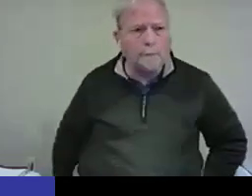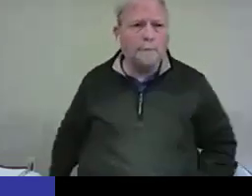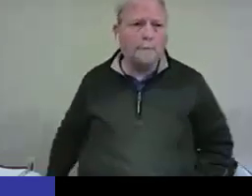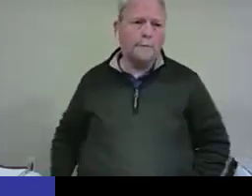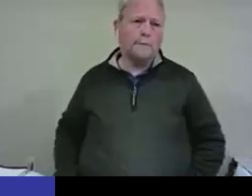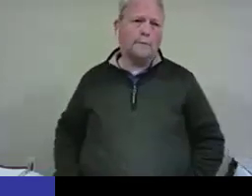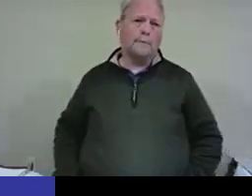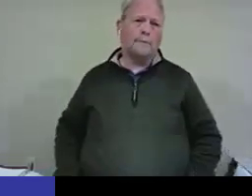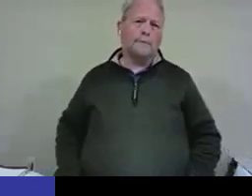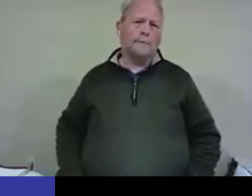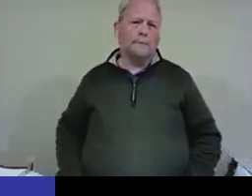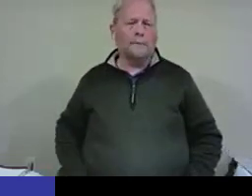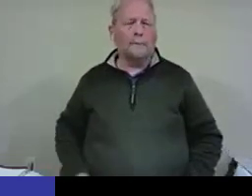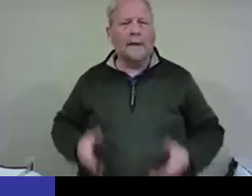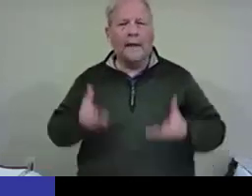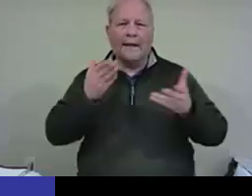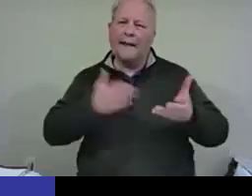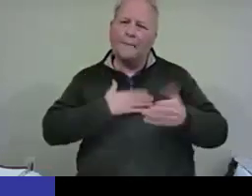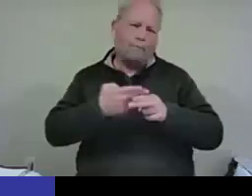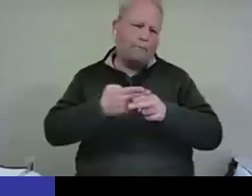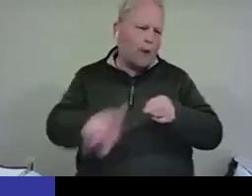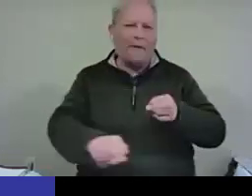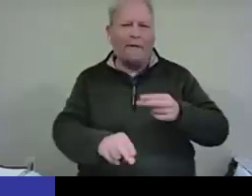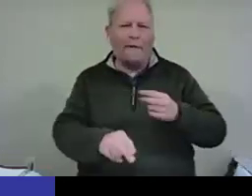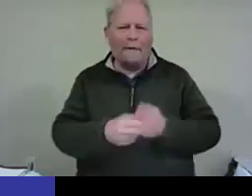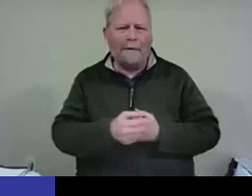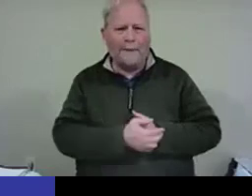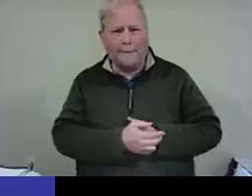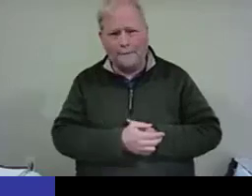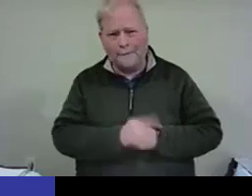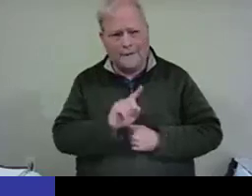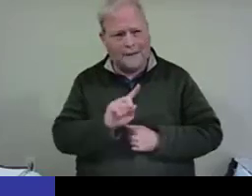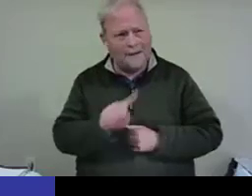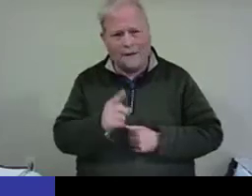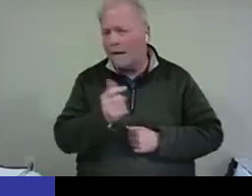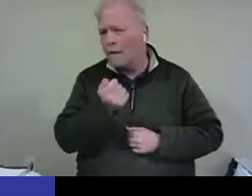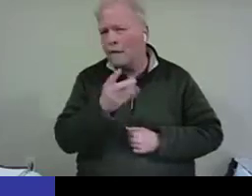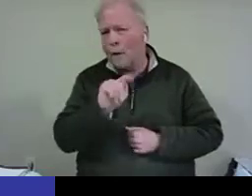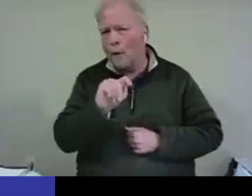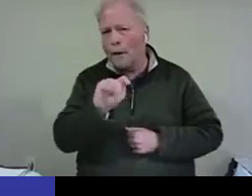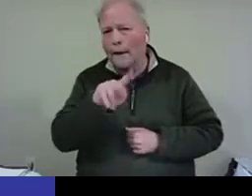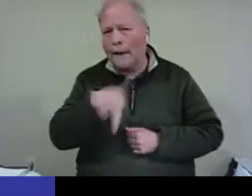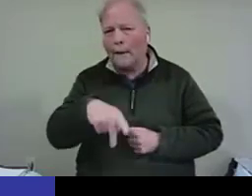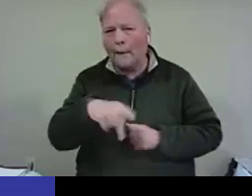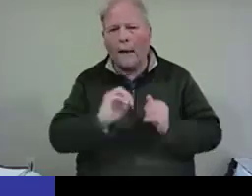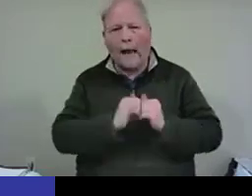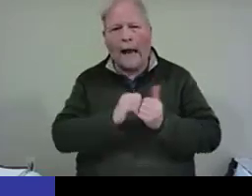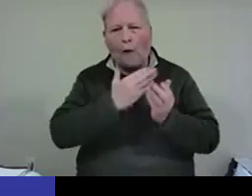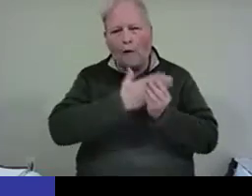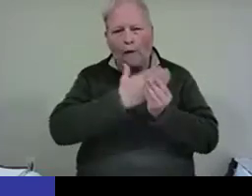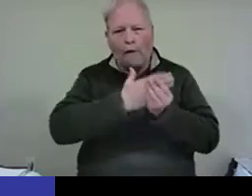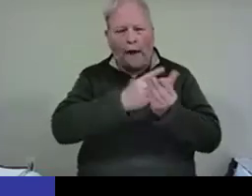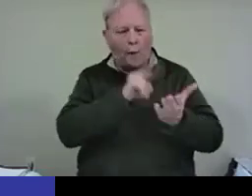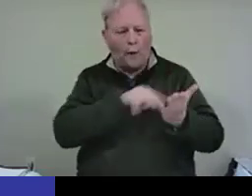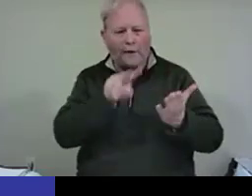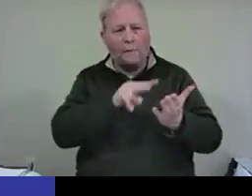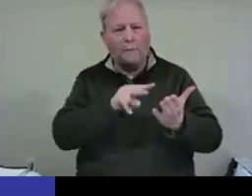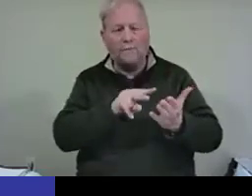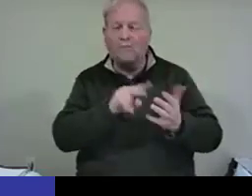All right, this is going to be my shortest slide. There's really only a couple of tips for how to do a file review. One is be thorough and